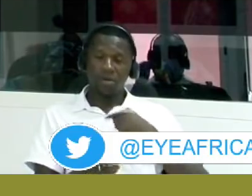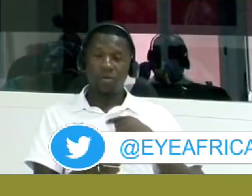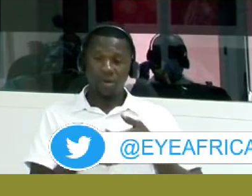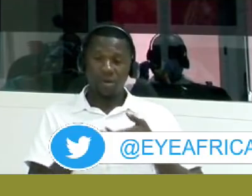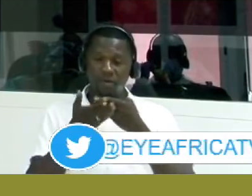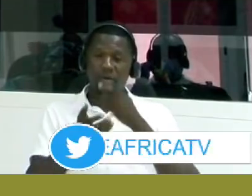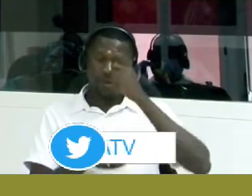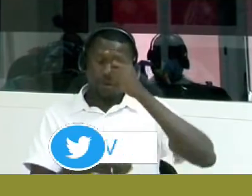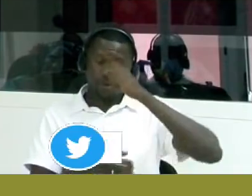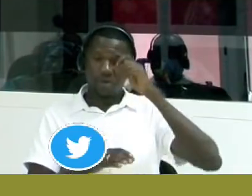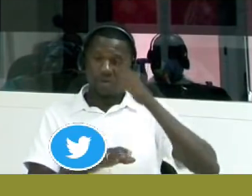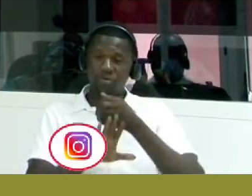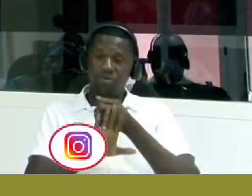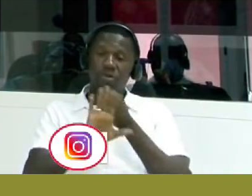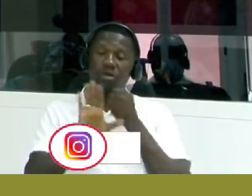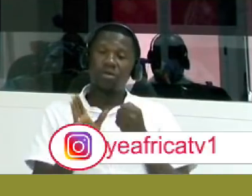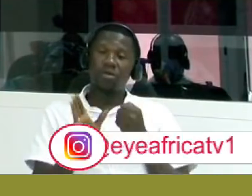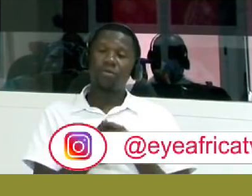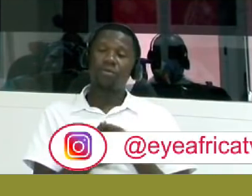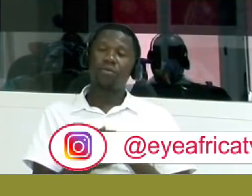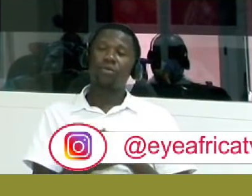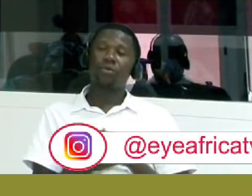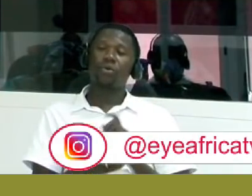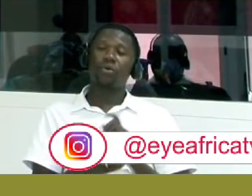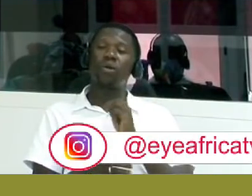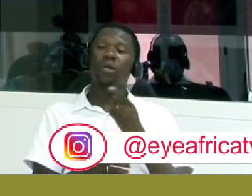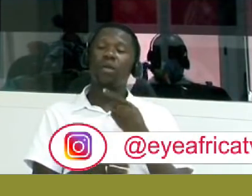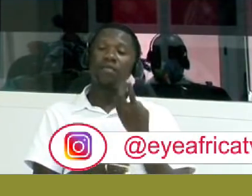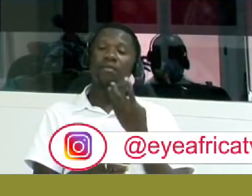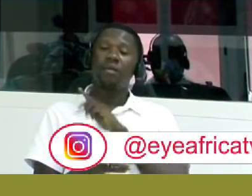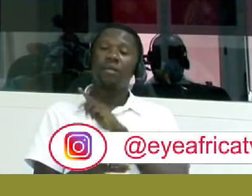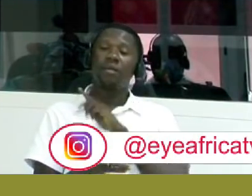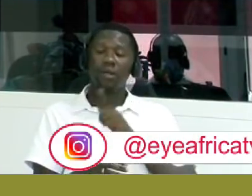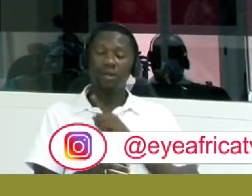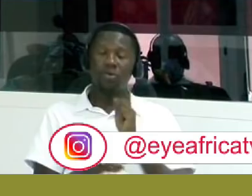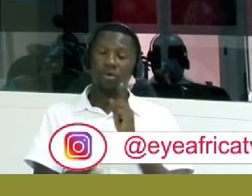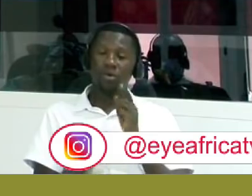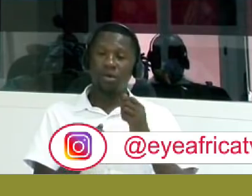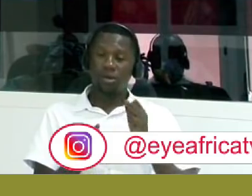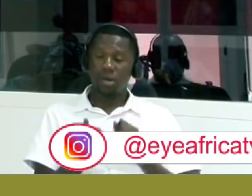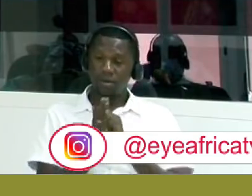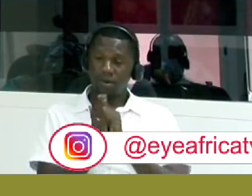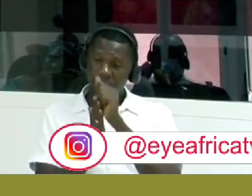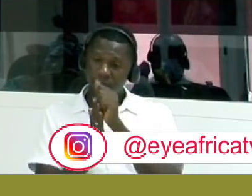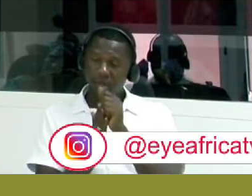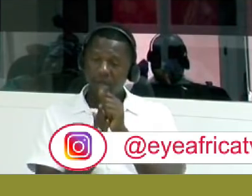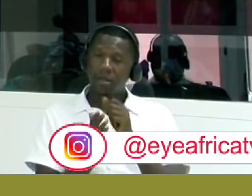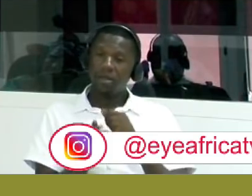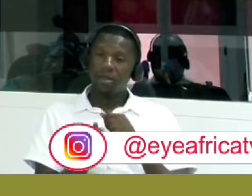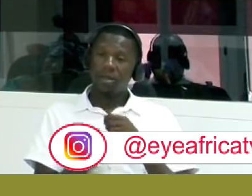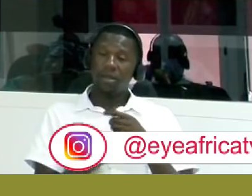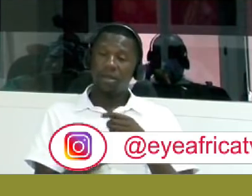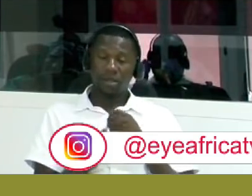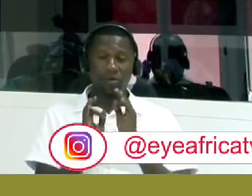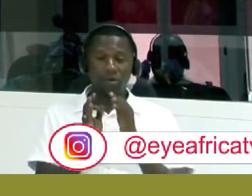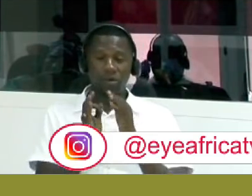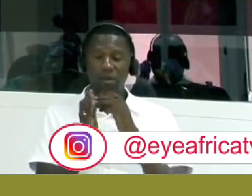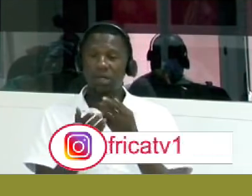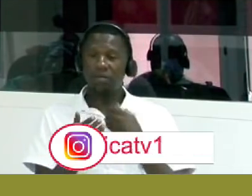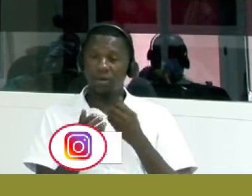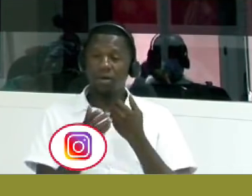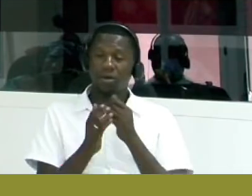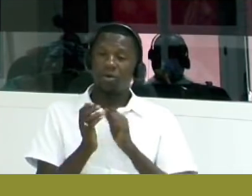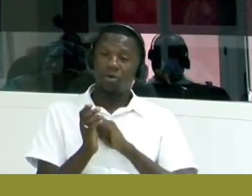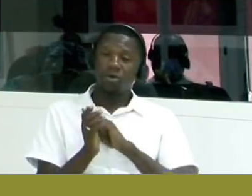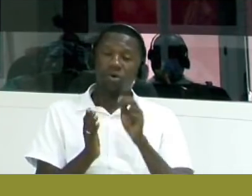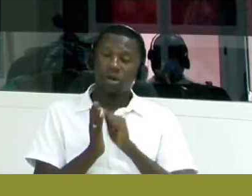that. What if they did not apply? What would you do? That's what I said. I said, if they don't apply and they go on their own and it gets out of